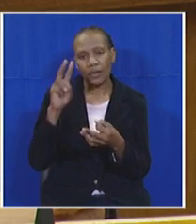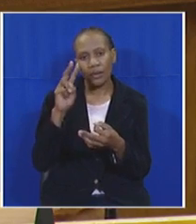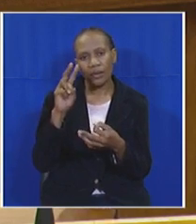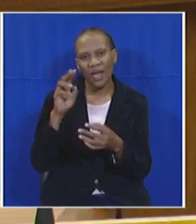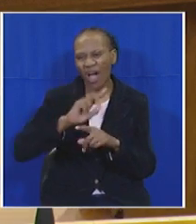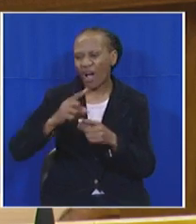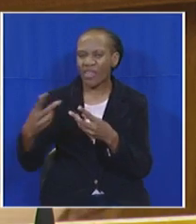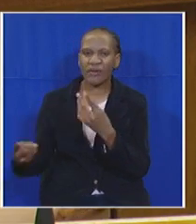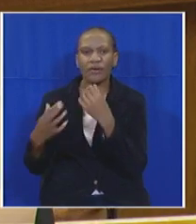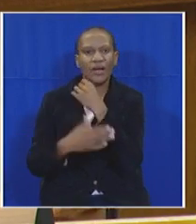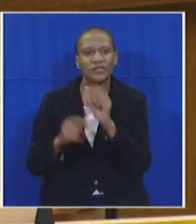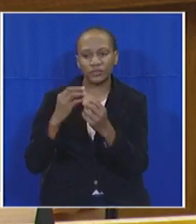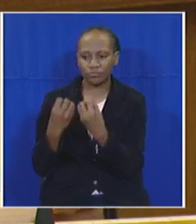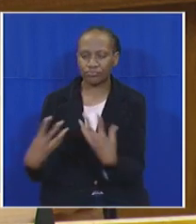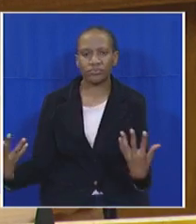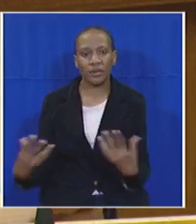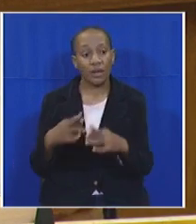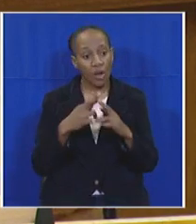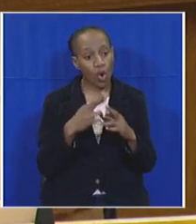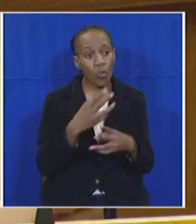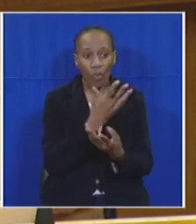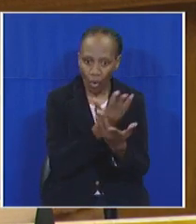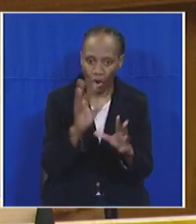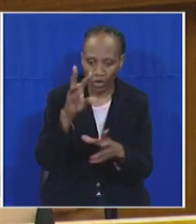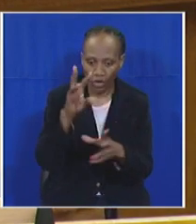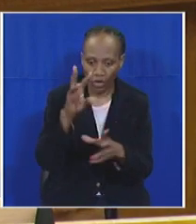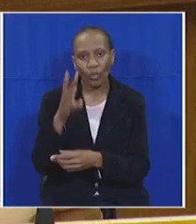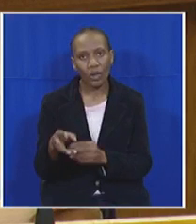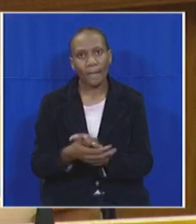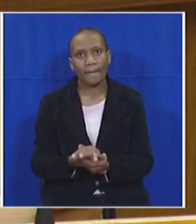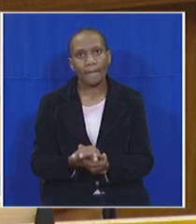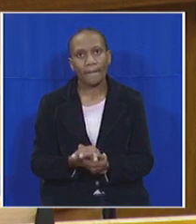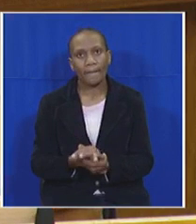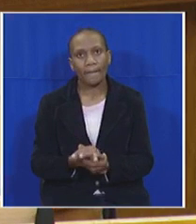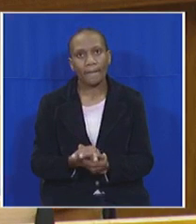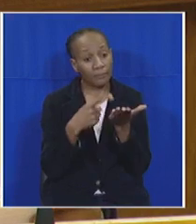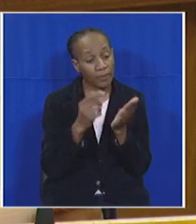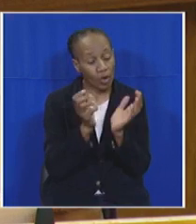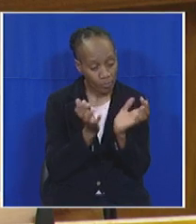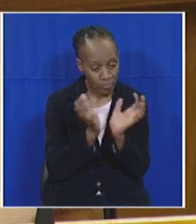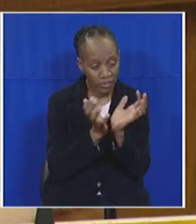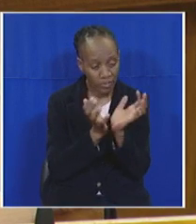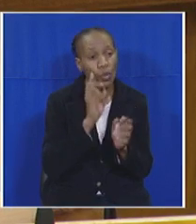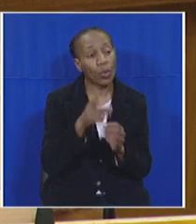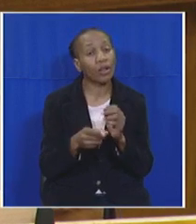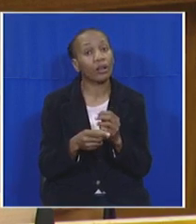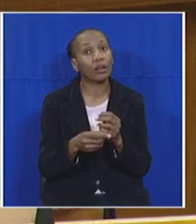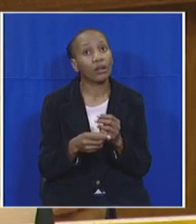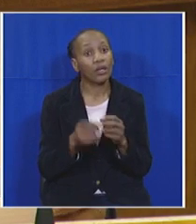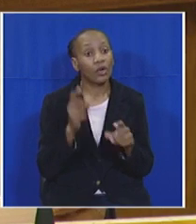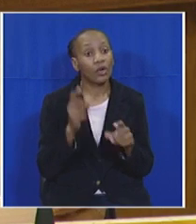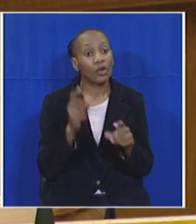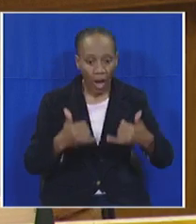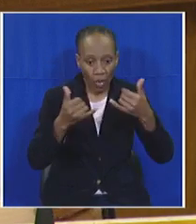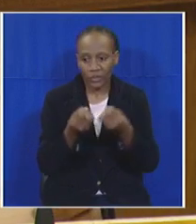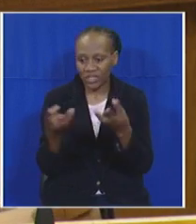Africa. And we hope, therefore, that everyone will be participating in that. And the indaba will conclude the launch of the Royal Highness Awards, and